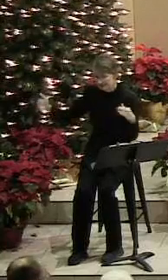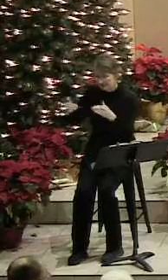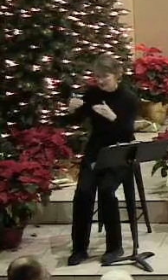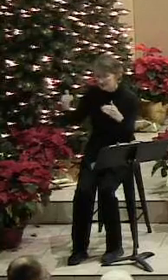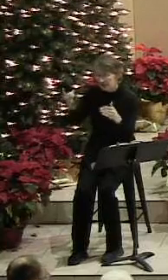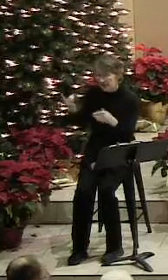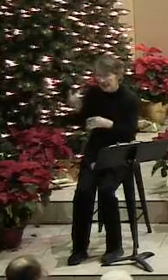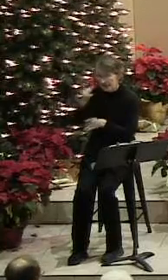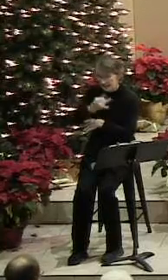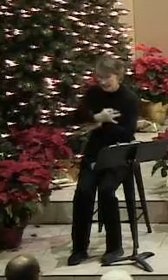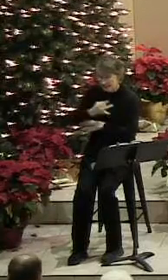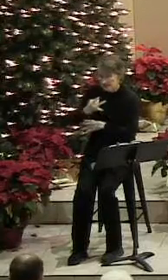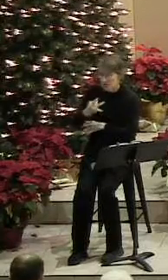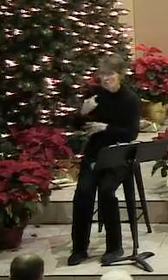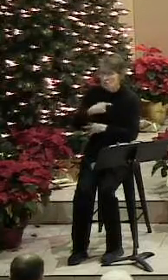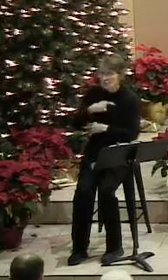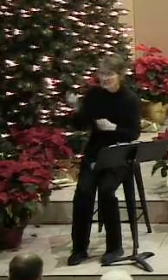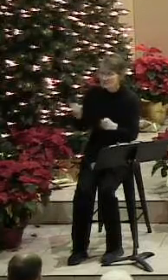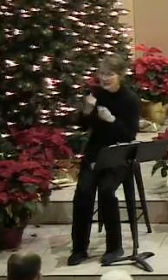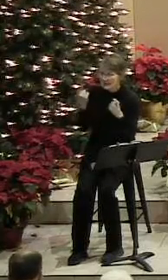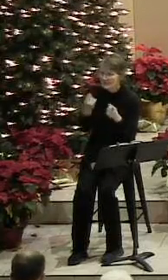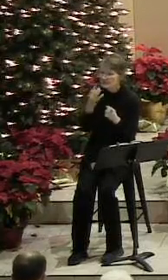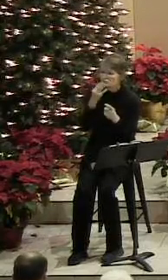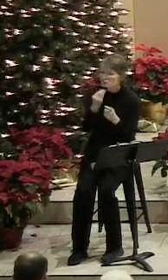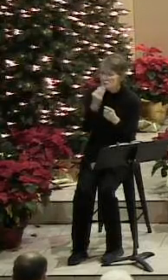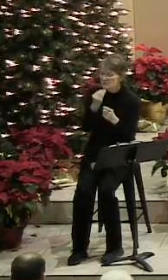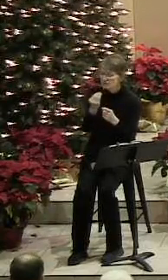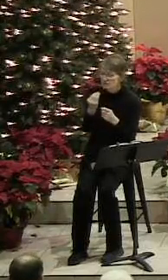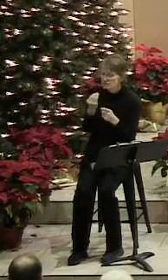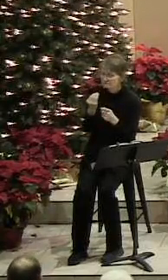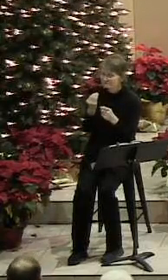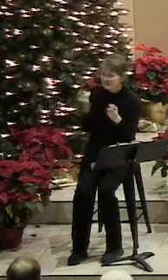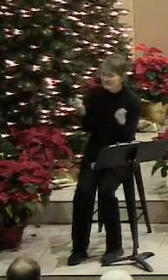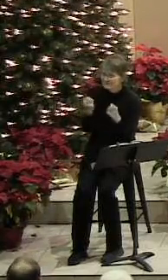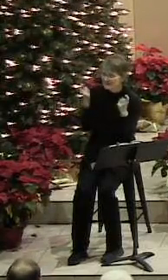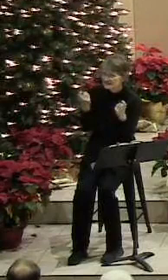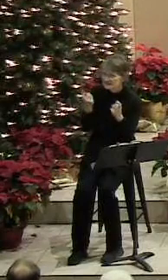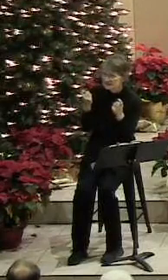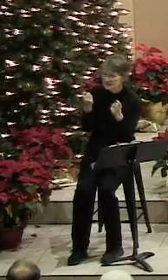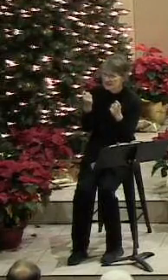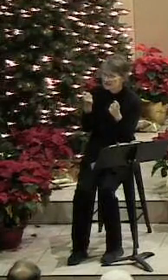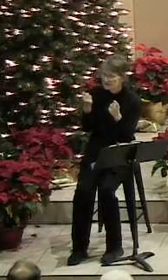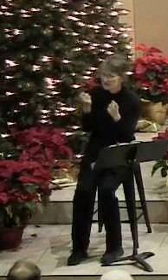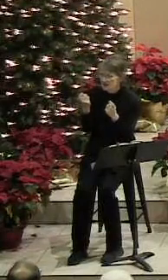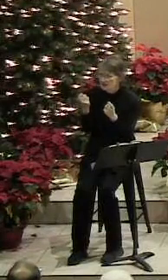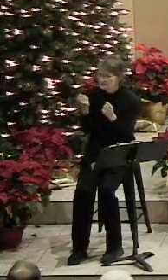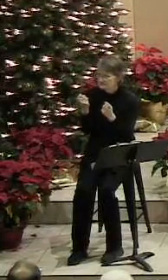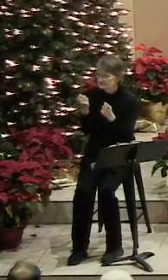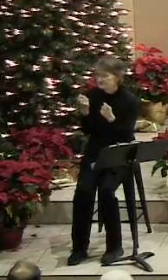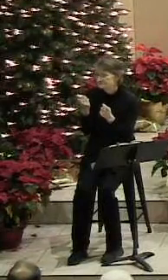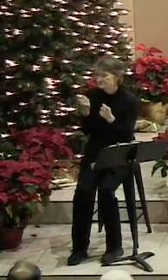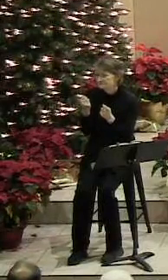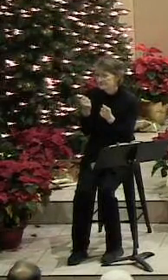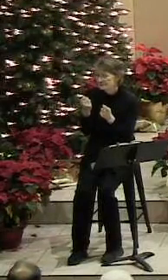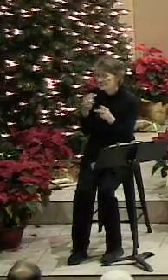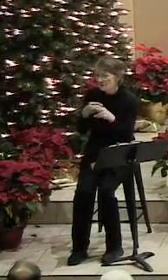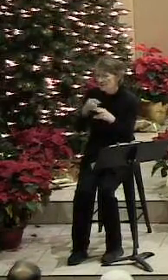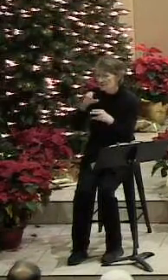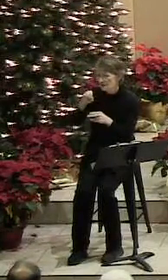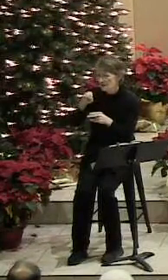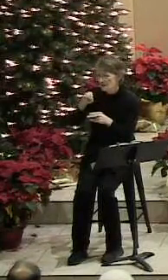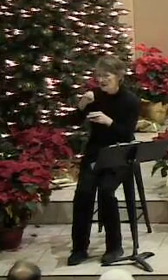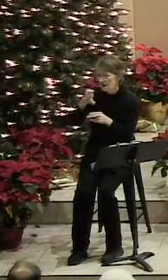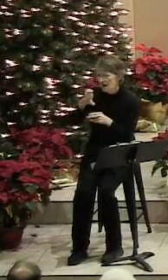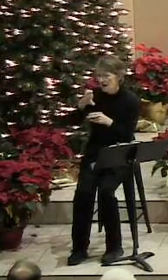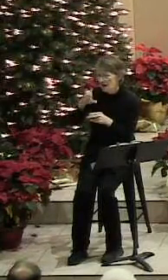celebration of the Jewish faith to celebrate a feast for 8 days. And so too in our Catholic faith, we call it an octave.